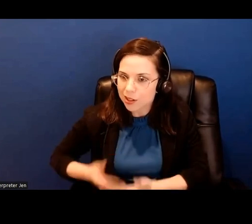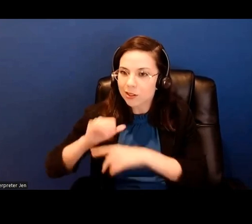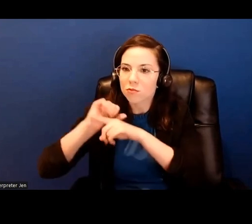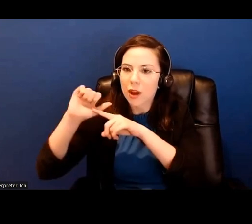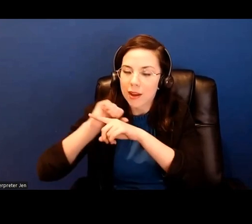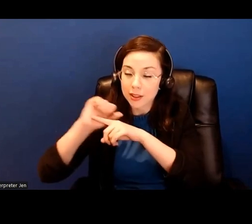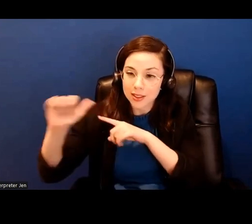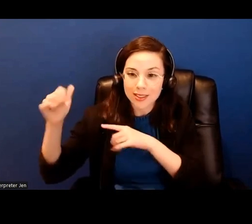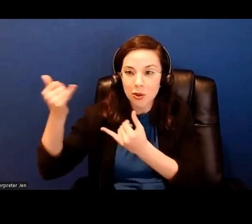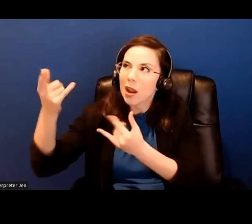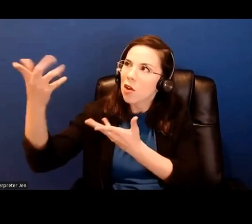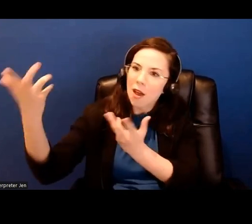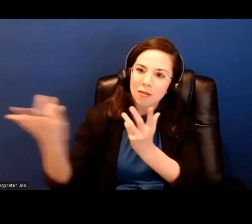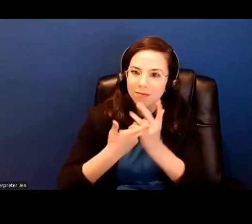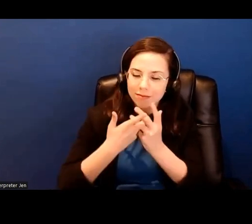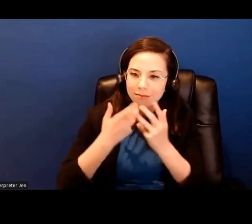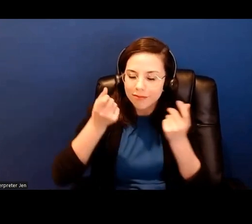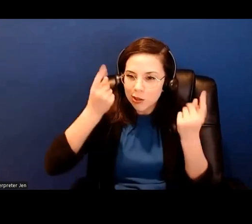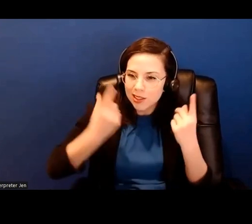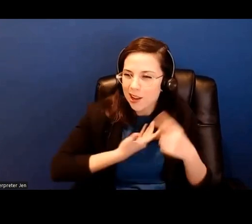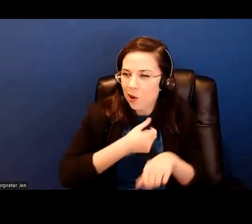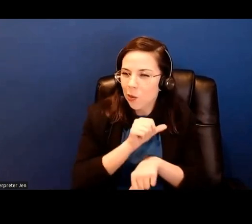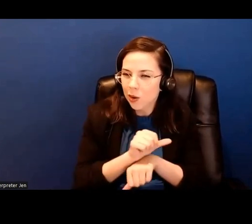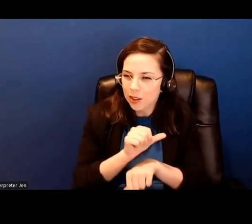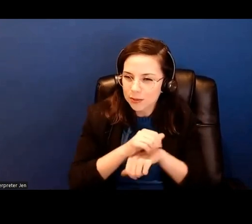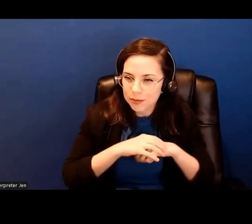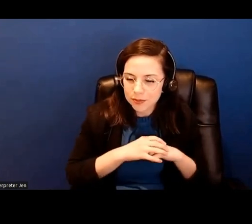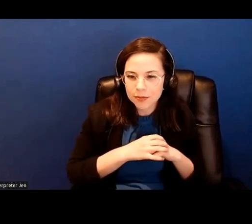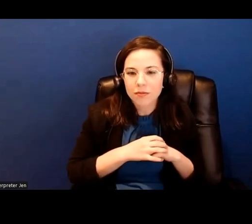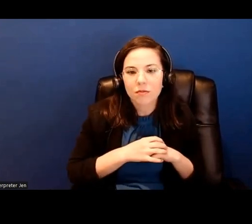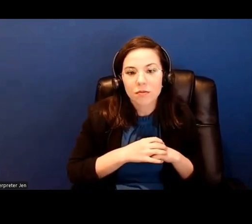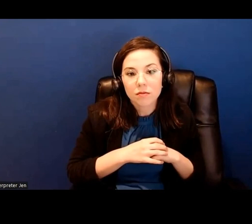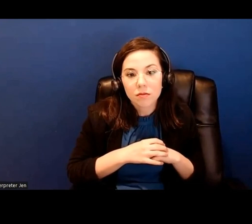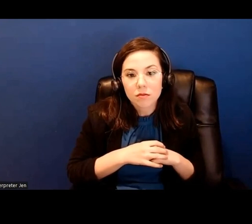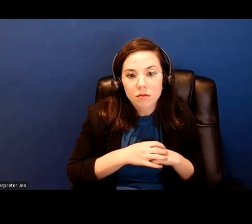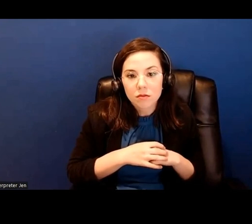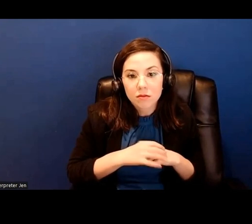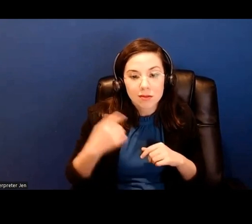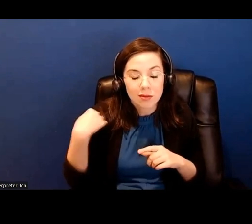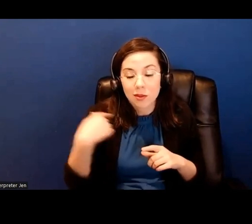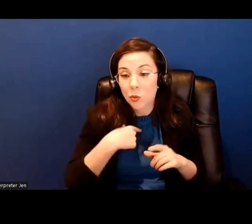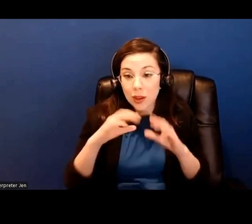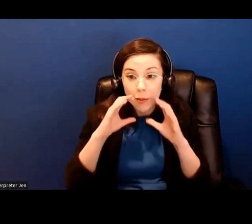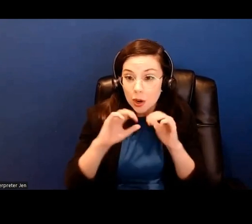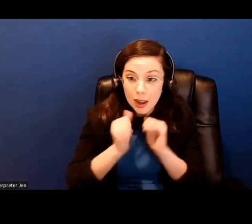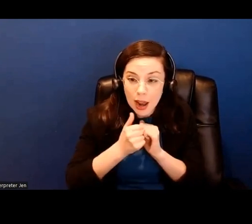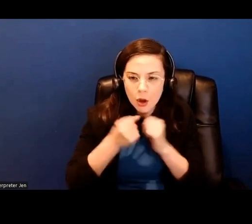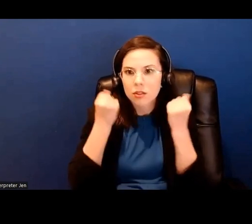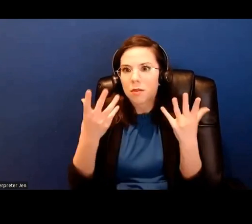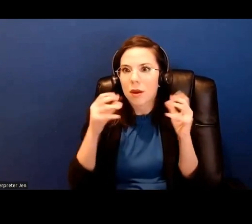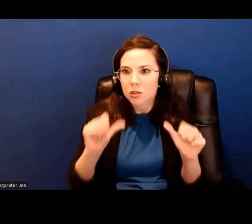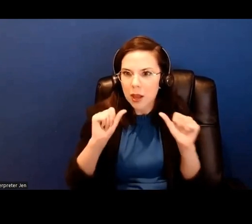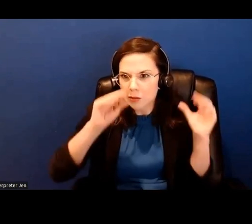with the work that we do. And so one of the ways that I would say we communicate is by, as much as we can, doing trainings and